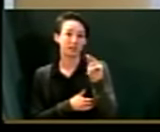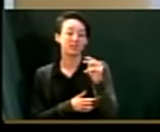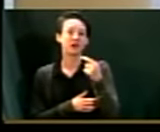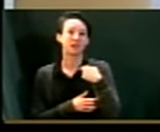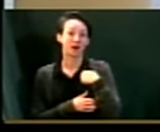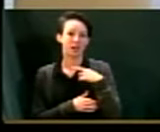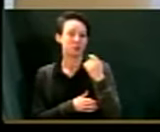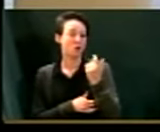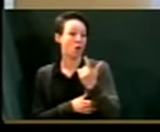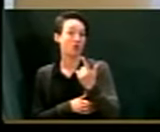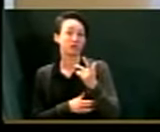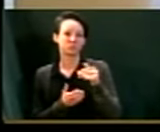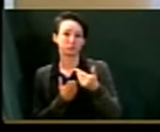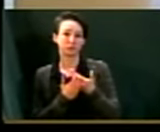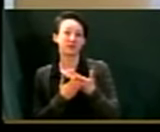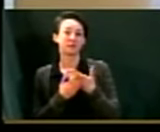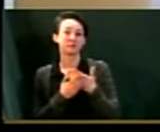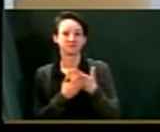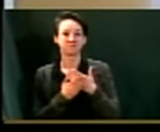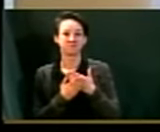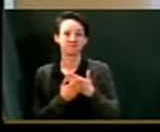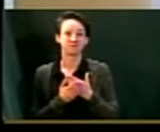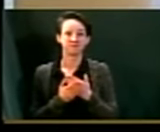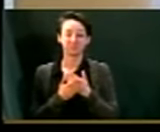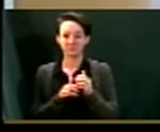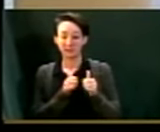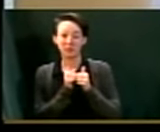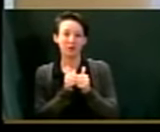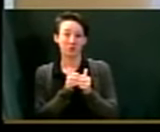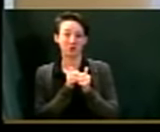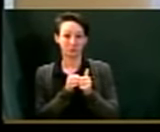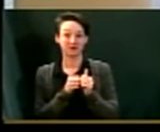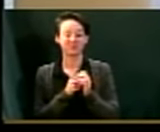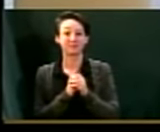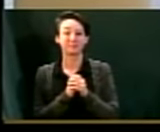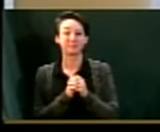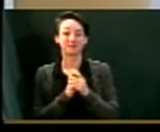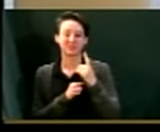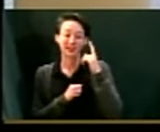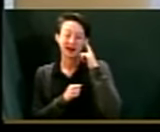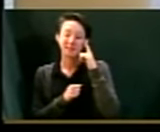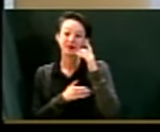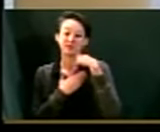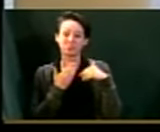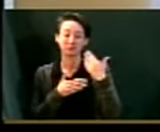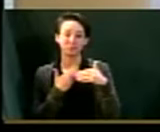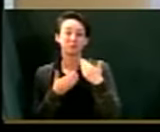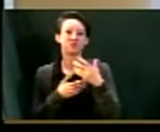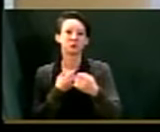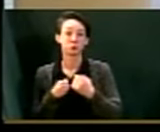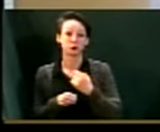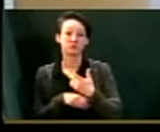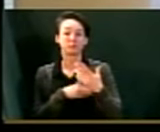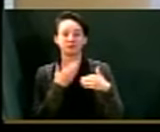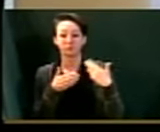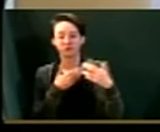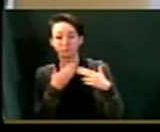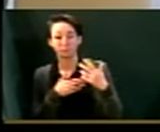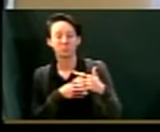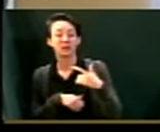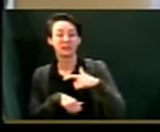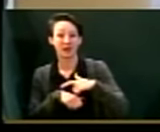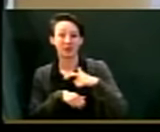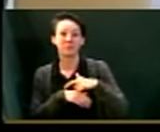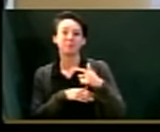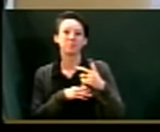together, and, you know, I think over the years and over